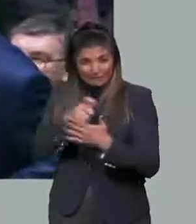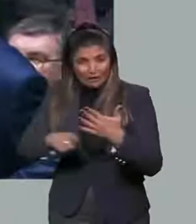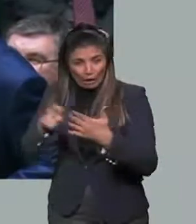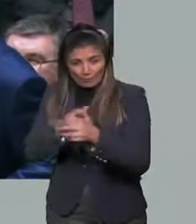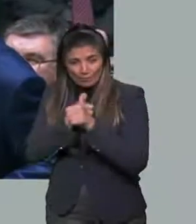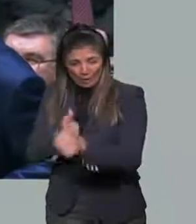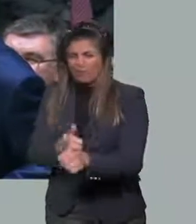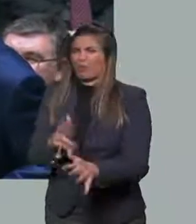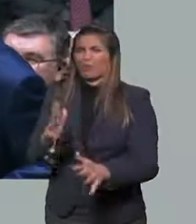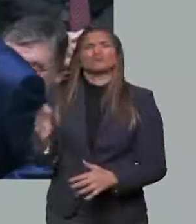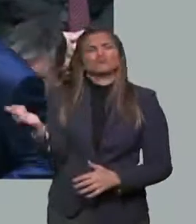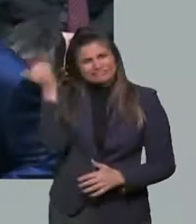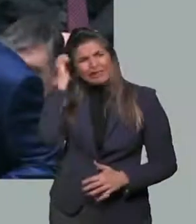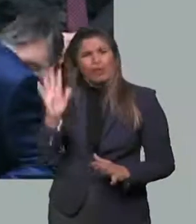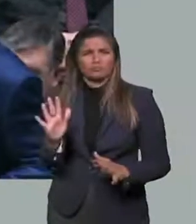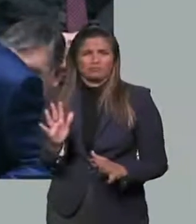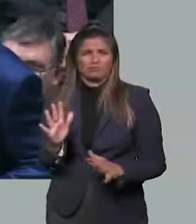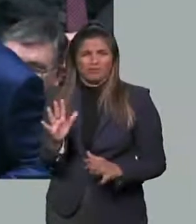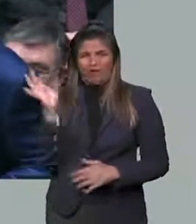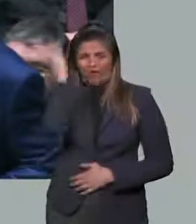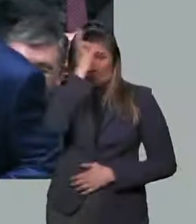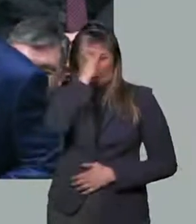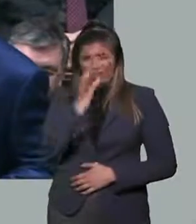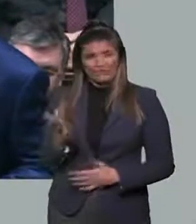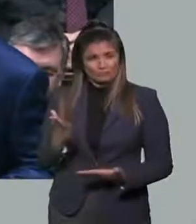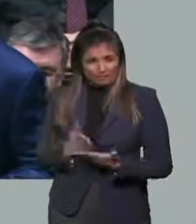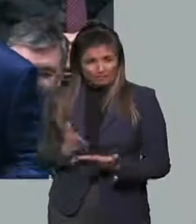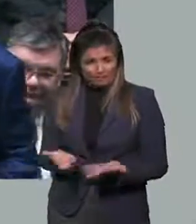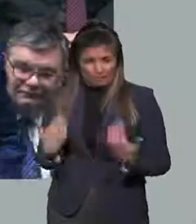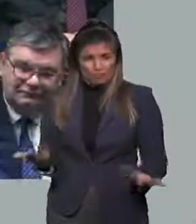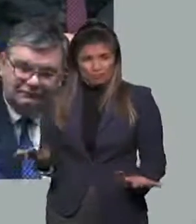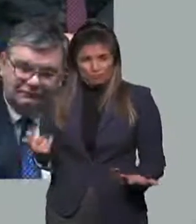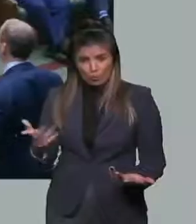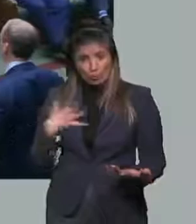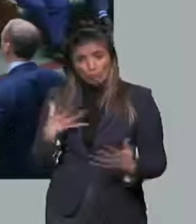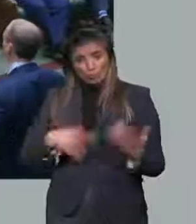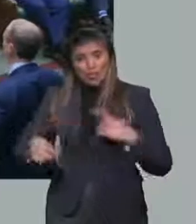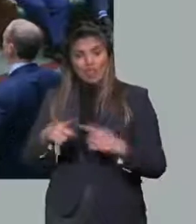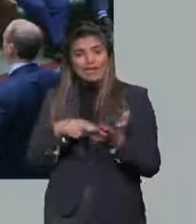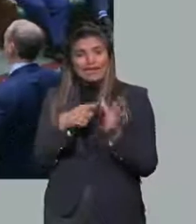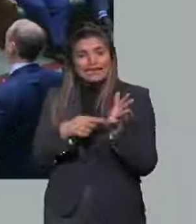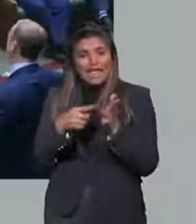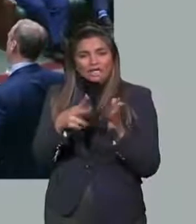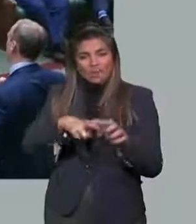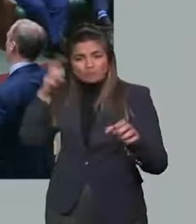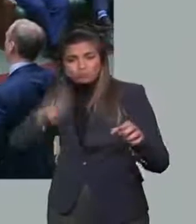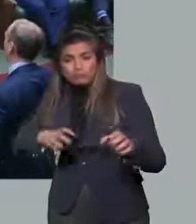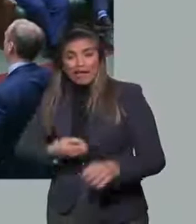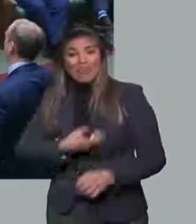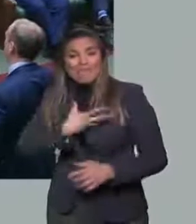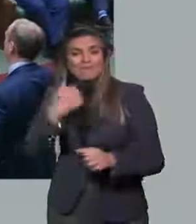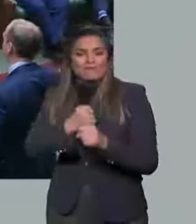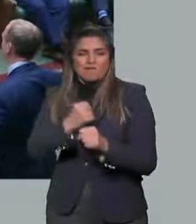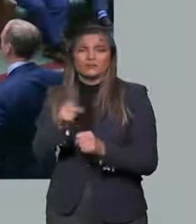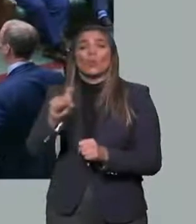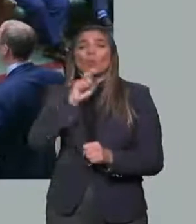ridiculous, reckless, naive moment to call for unilateral nuclear disarmament and pulling out of NATO? A Labour government would